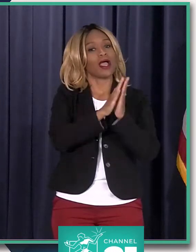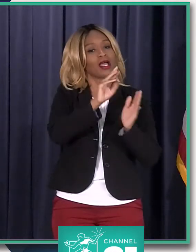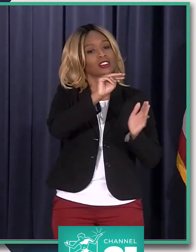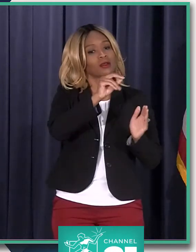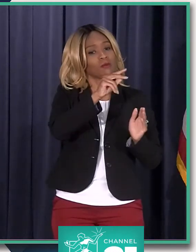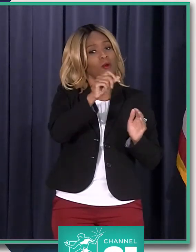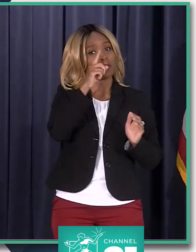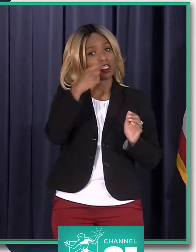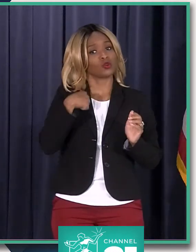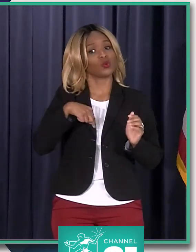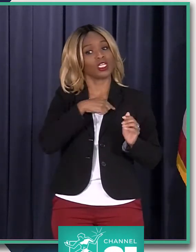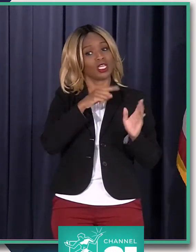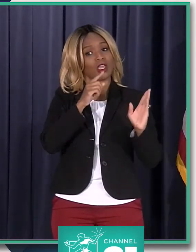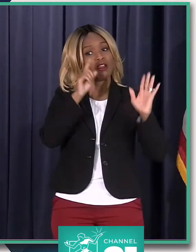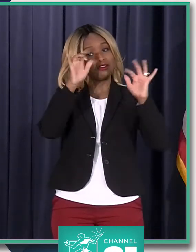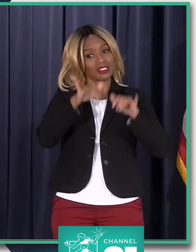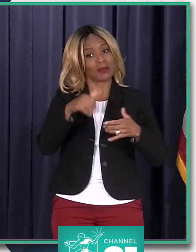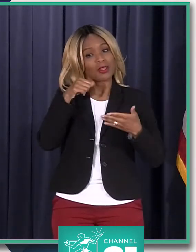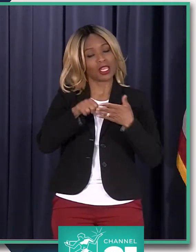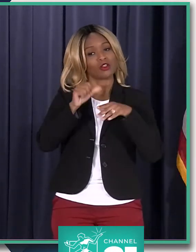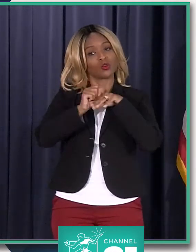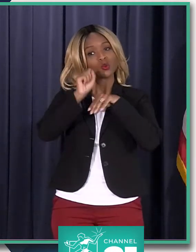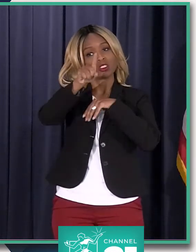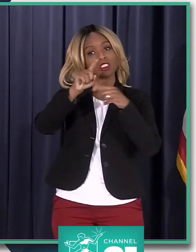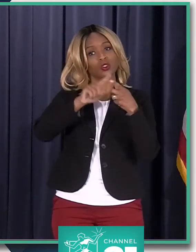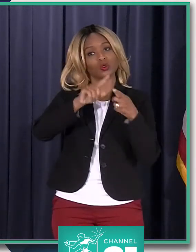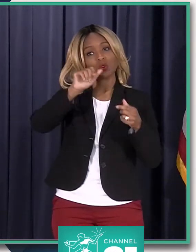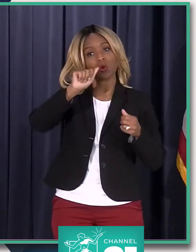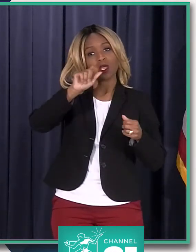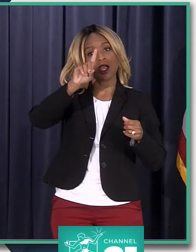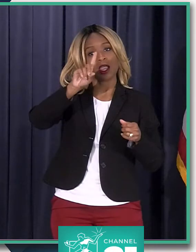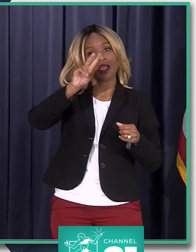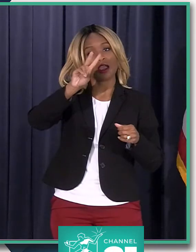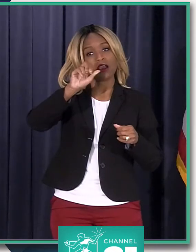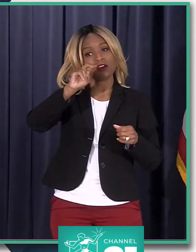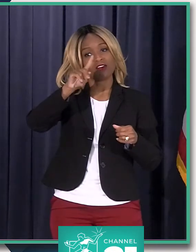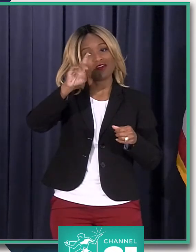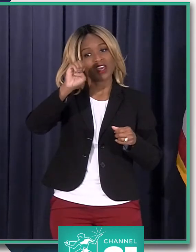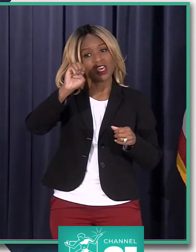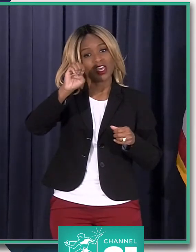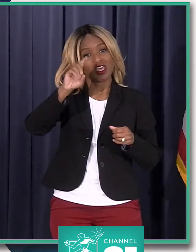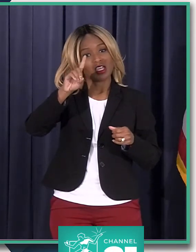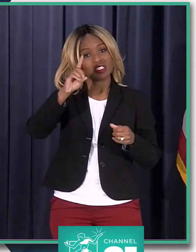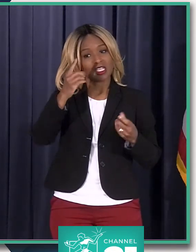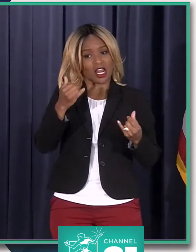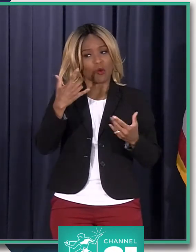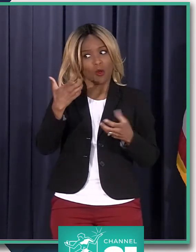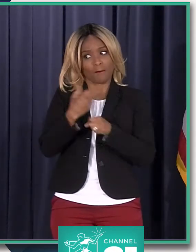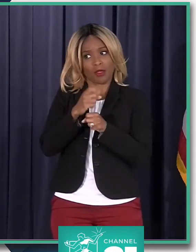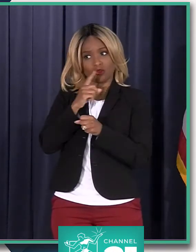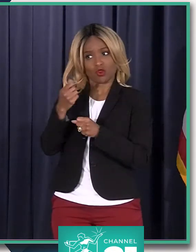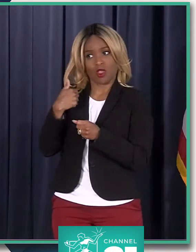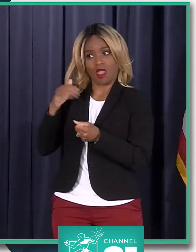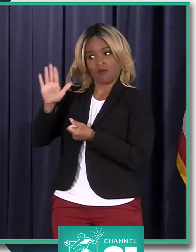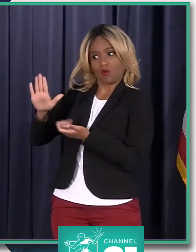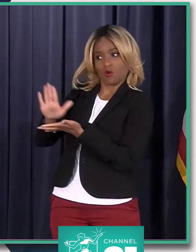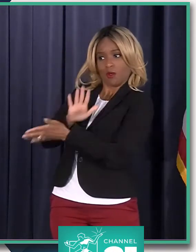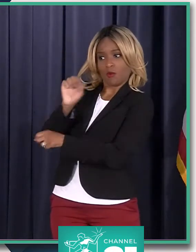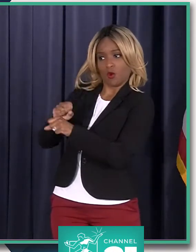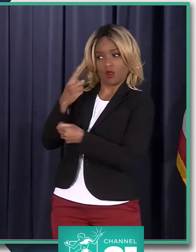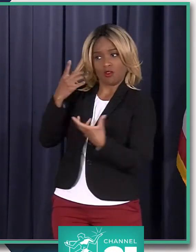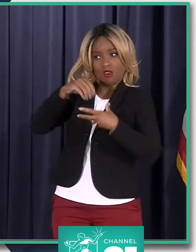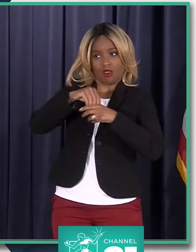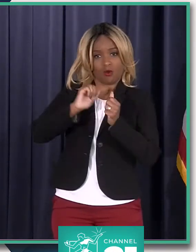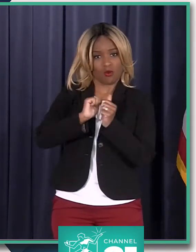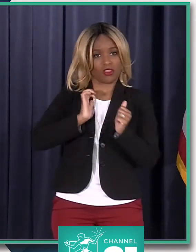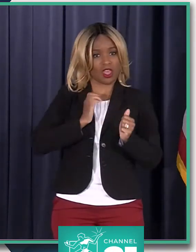we're preparing our letter to go to Advanced right now. And I want to make sure we have your documents because I want to incorporate it in the letter. So Mona, do you